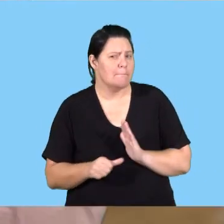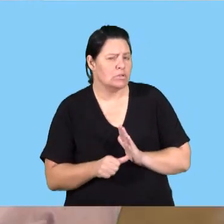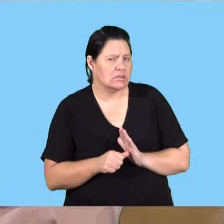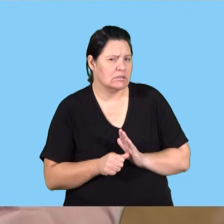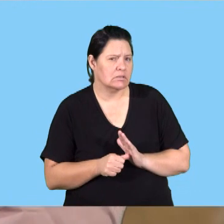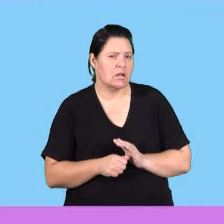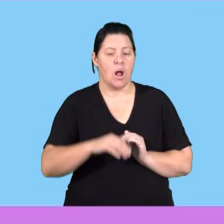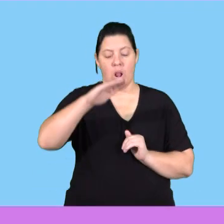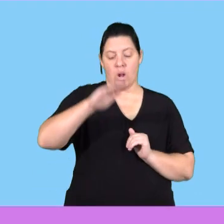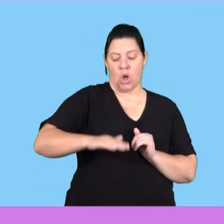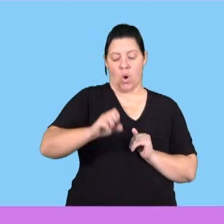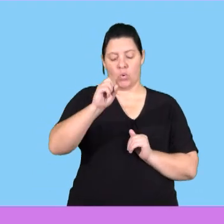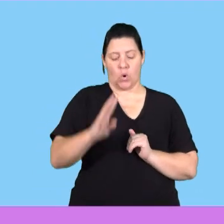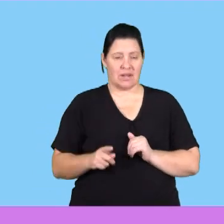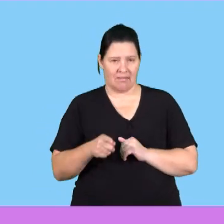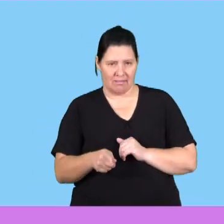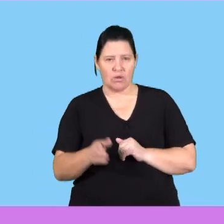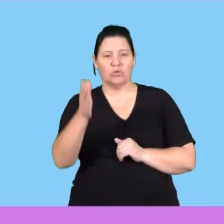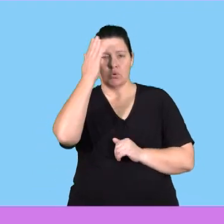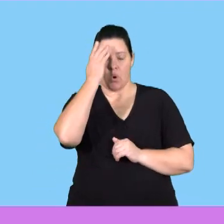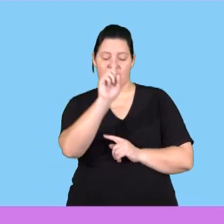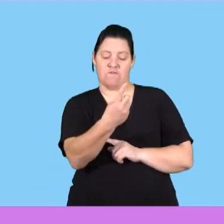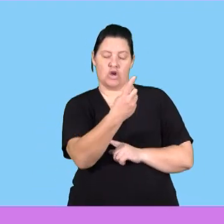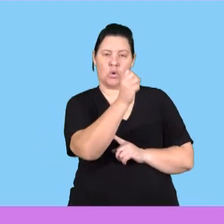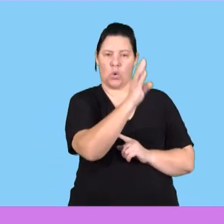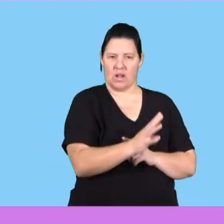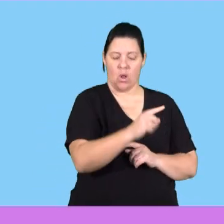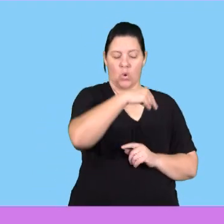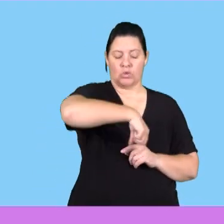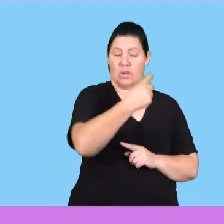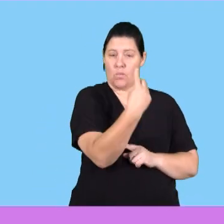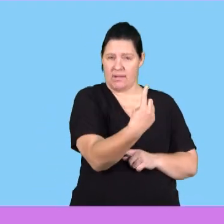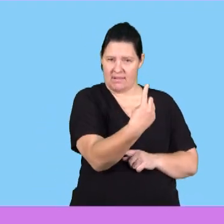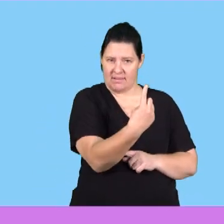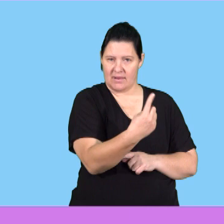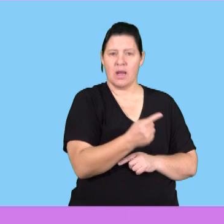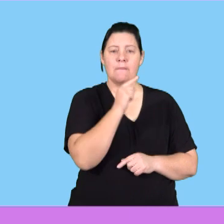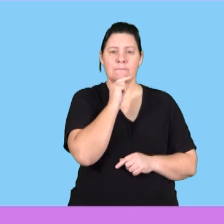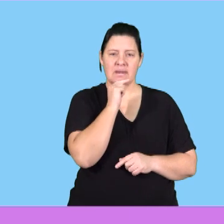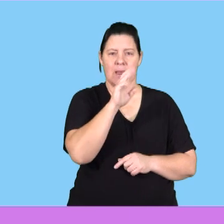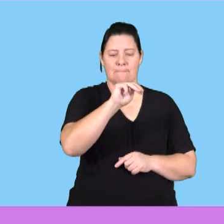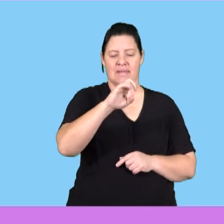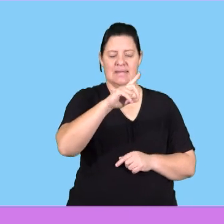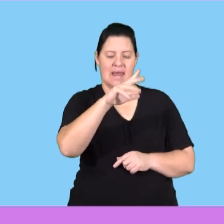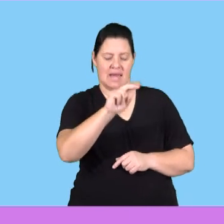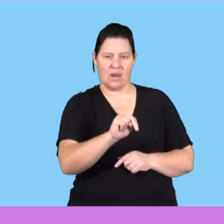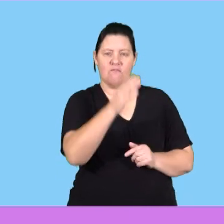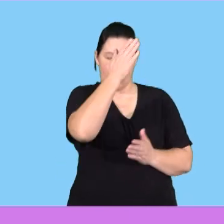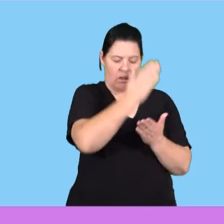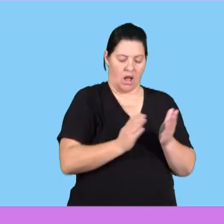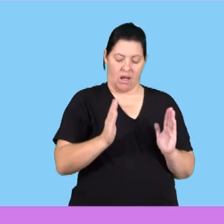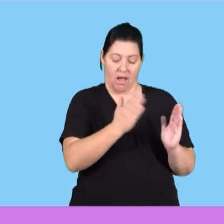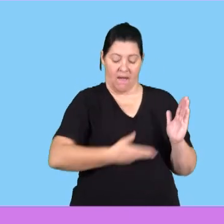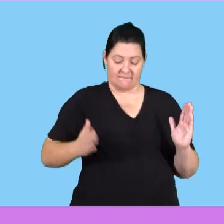is important? The lower quartile is also known as the first quartile or quartile 1. And this is the median of the